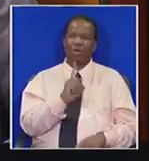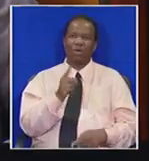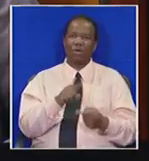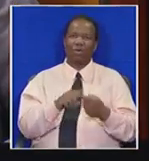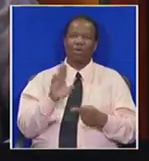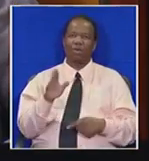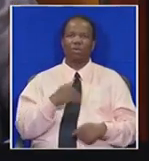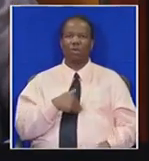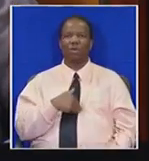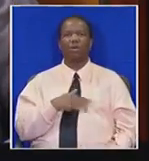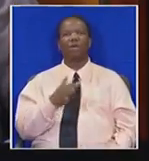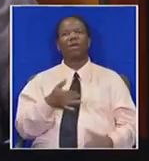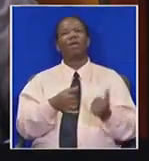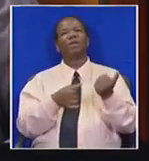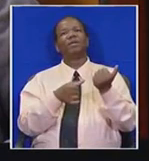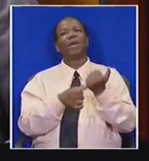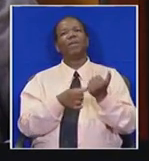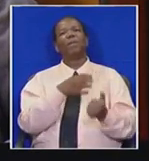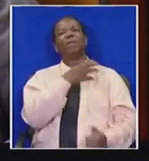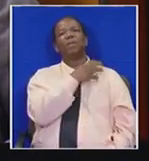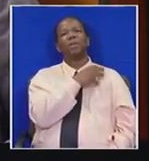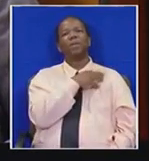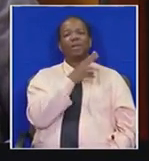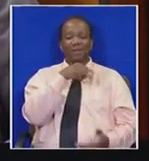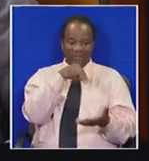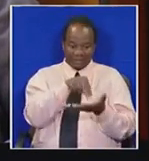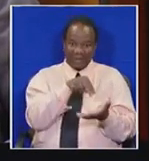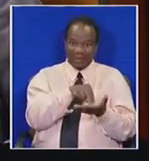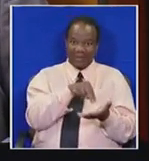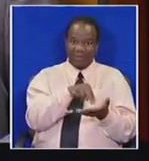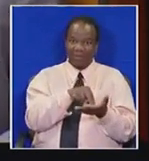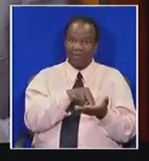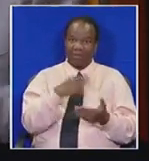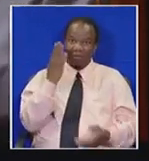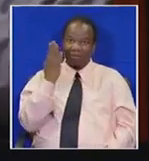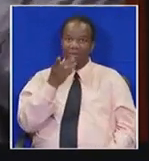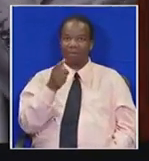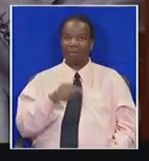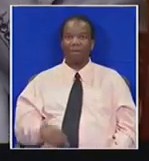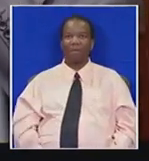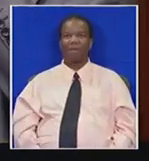Right. The Honorable Deputy Minister is on his feet addressing the House.